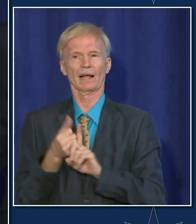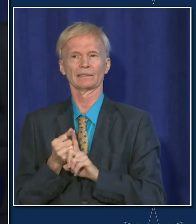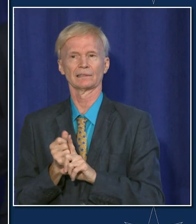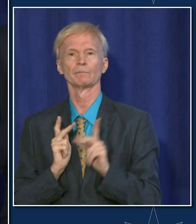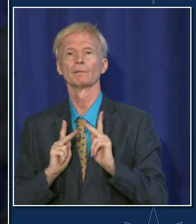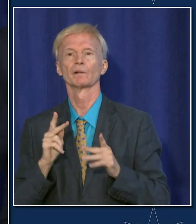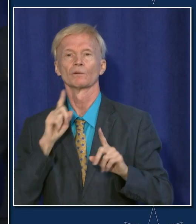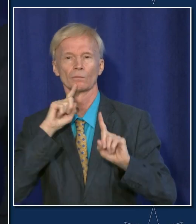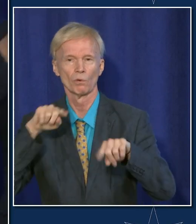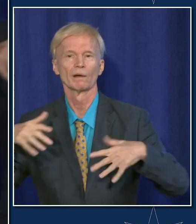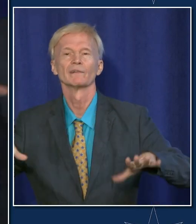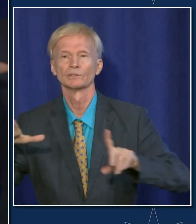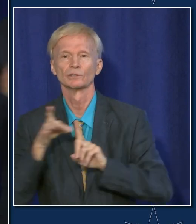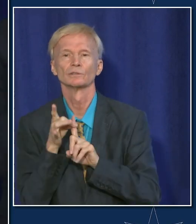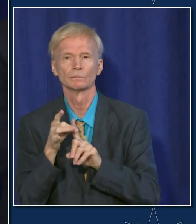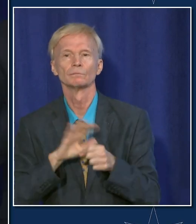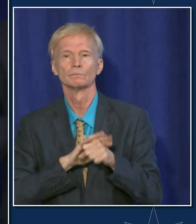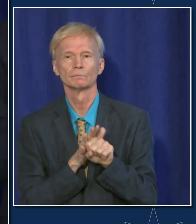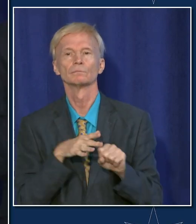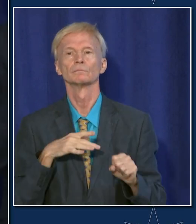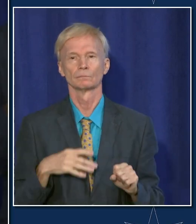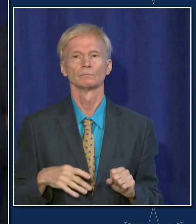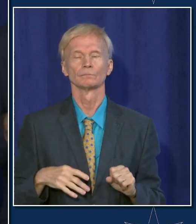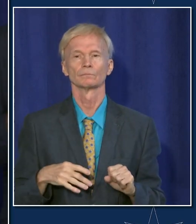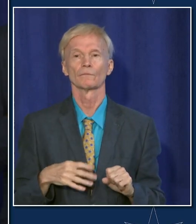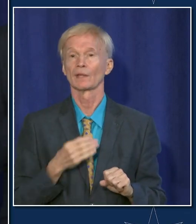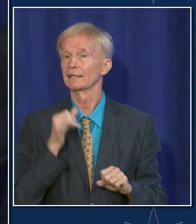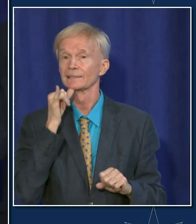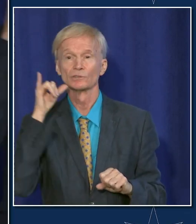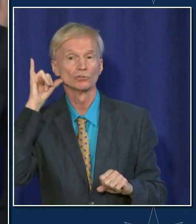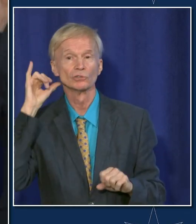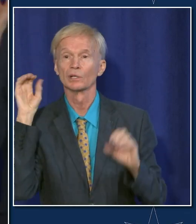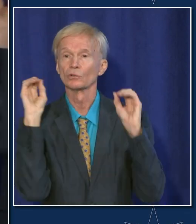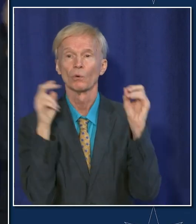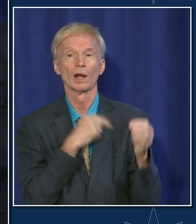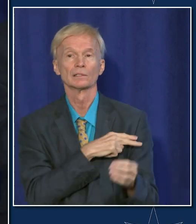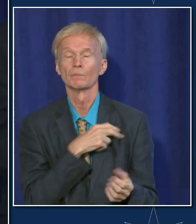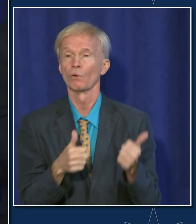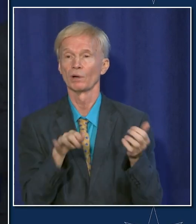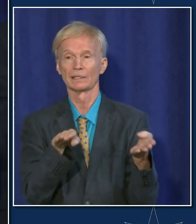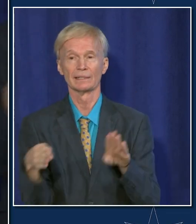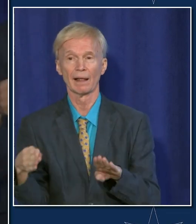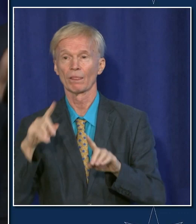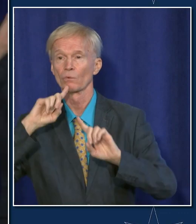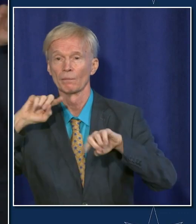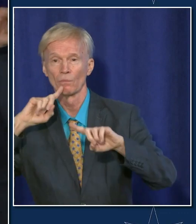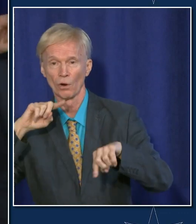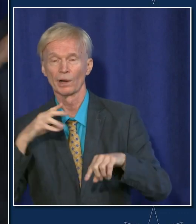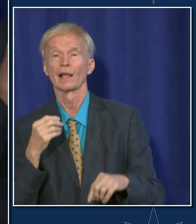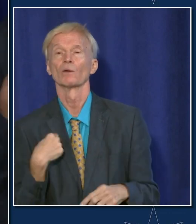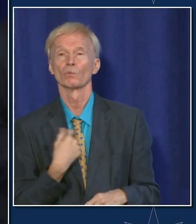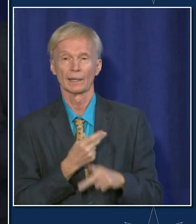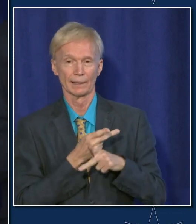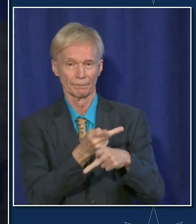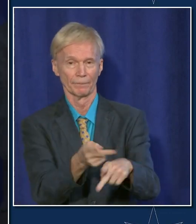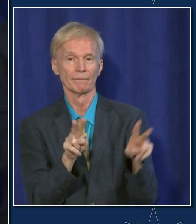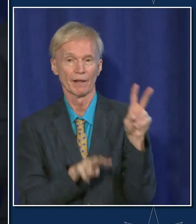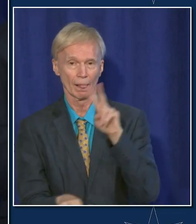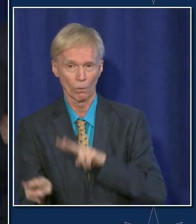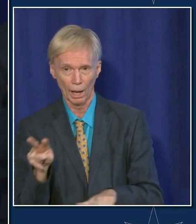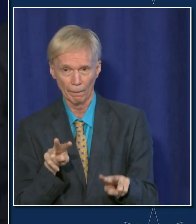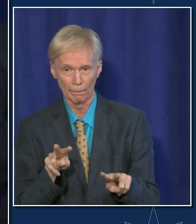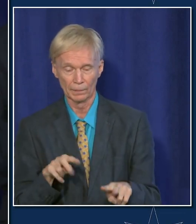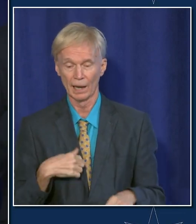tested positive. And as of yesterday, we had no hospitalizations or deaths reported. We do continue to follow up. I had told my team